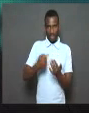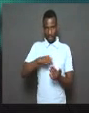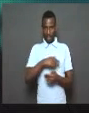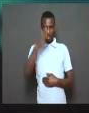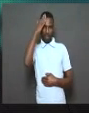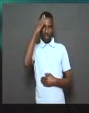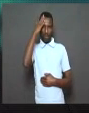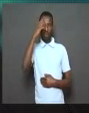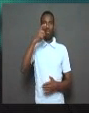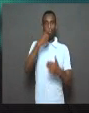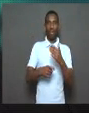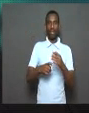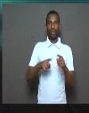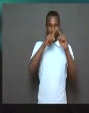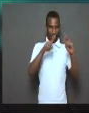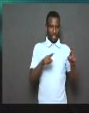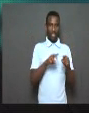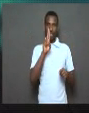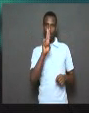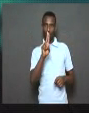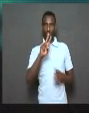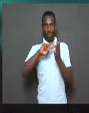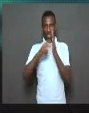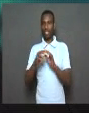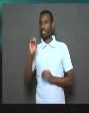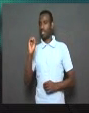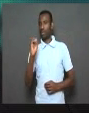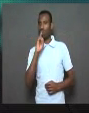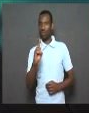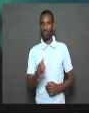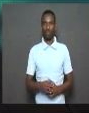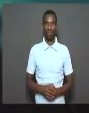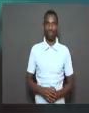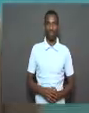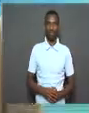So we know the value of delta U is 0.